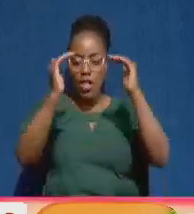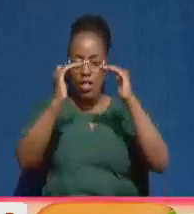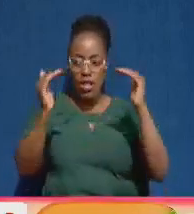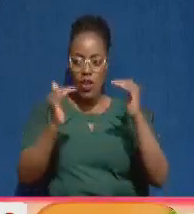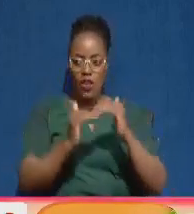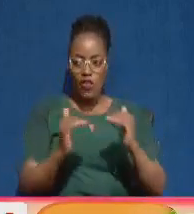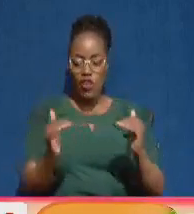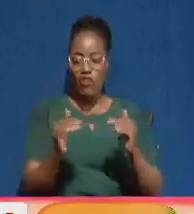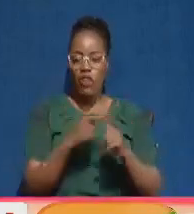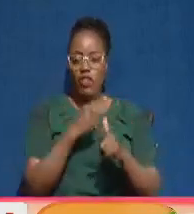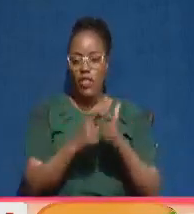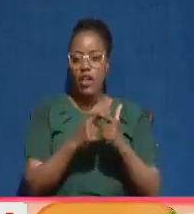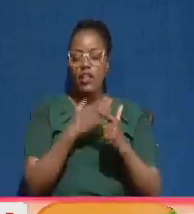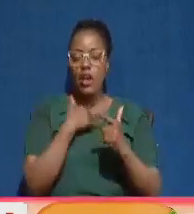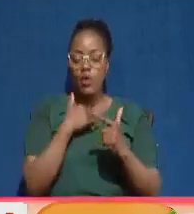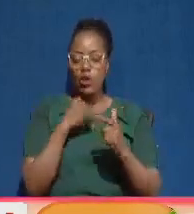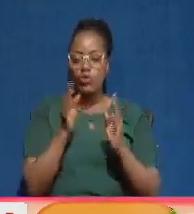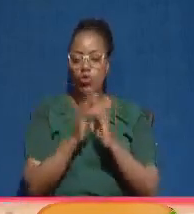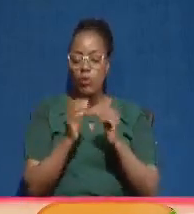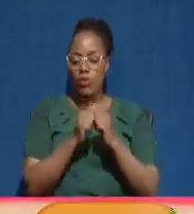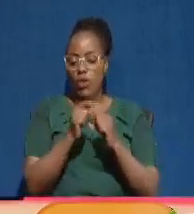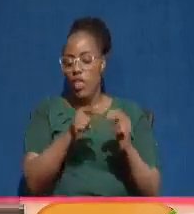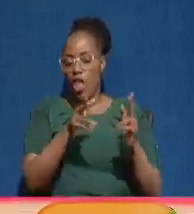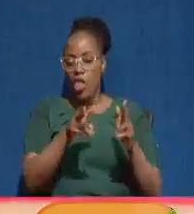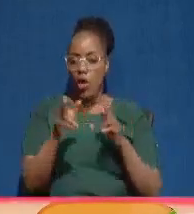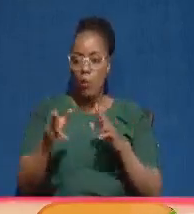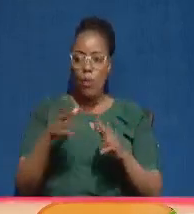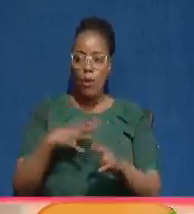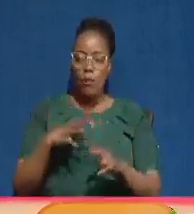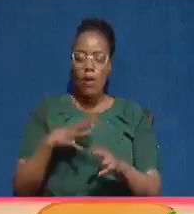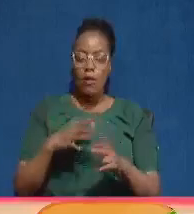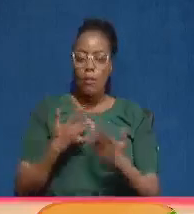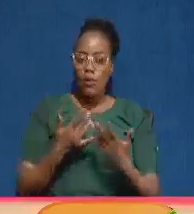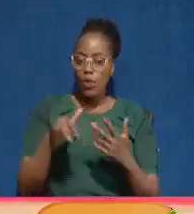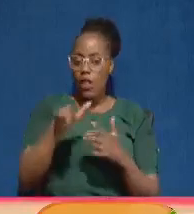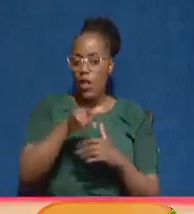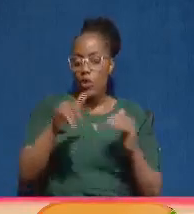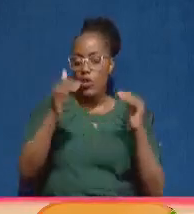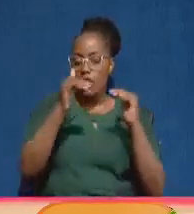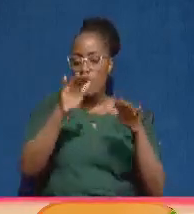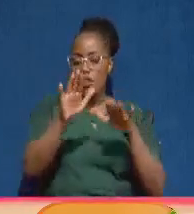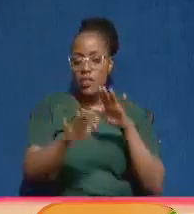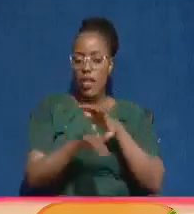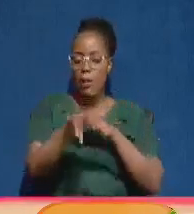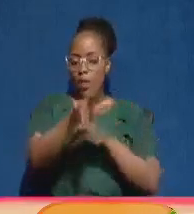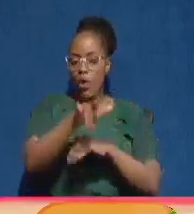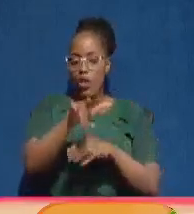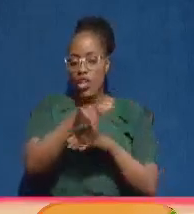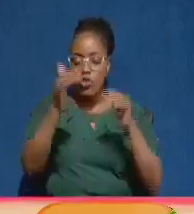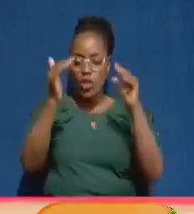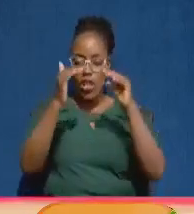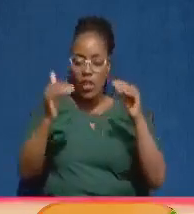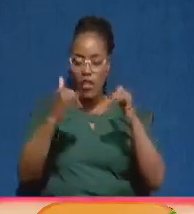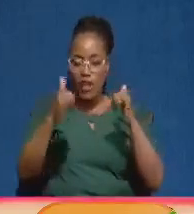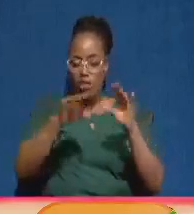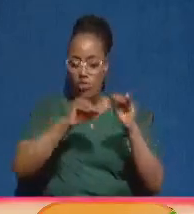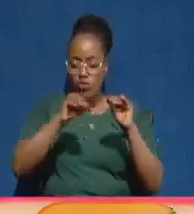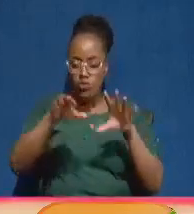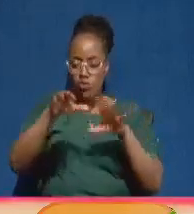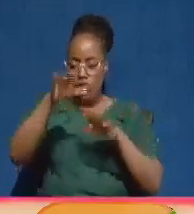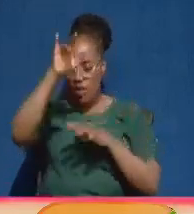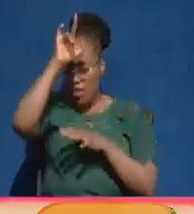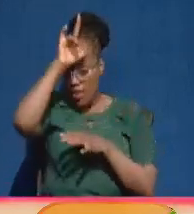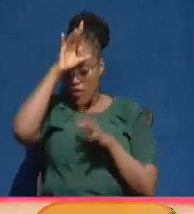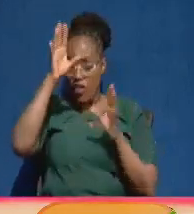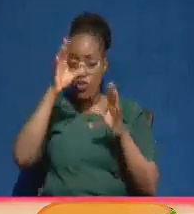level, that's where you also want to meet Mama Mboga. You've done it up to the location level. You've done up to the sub-location level. You are getting to the village. You are now